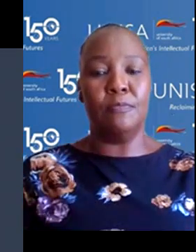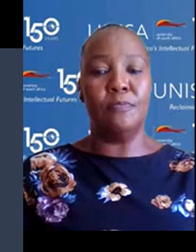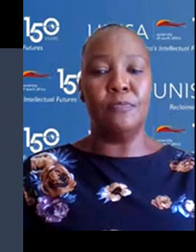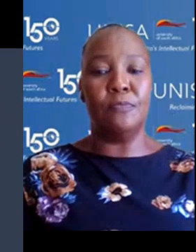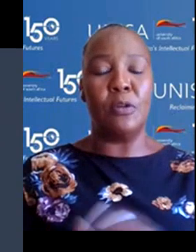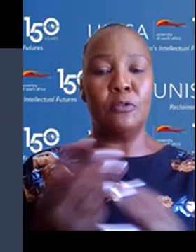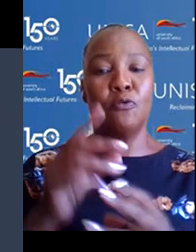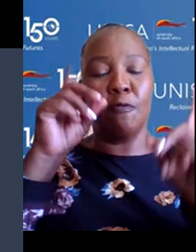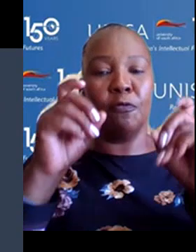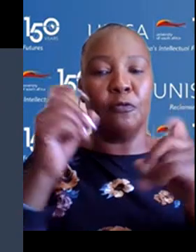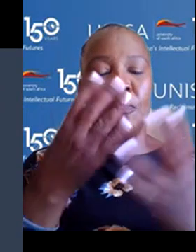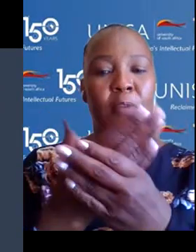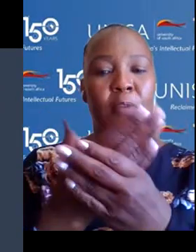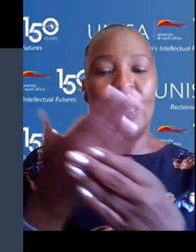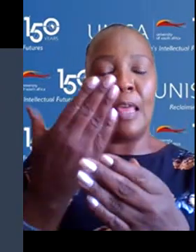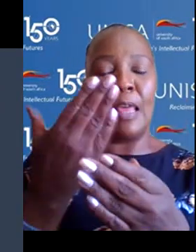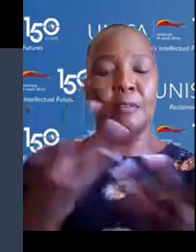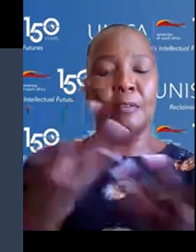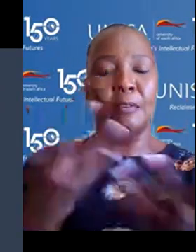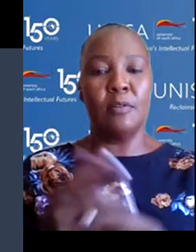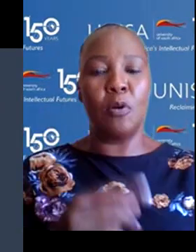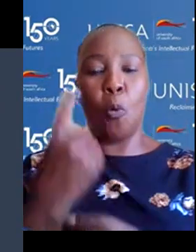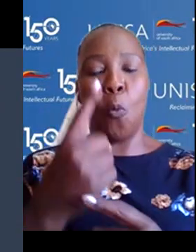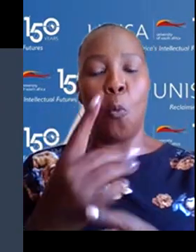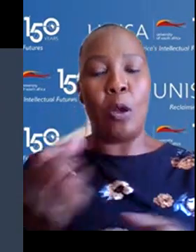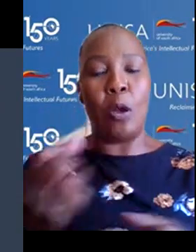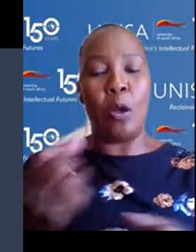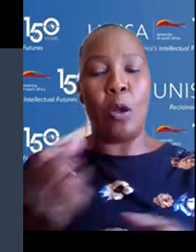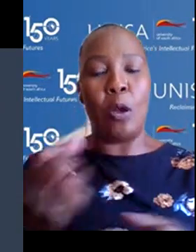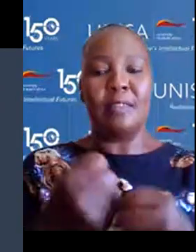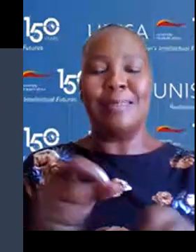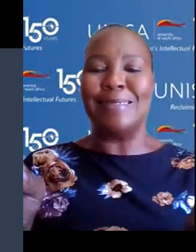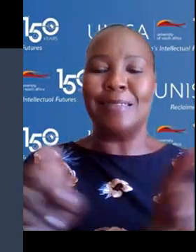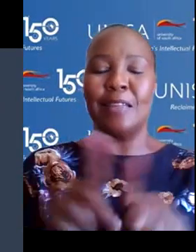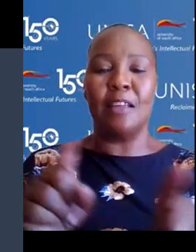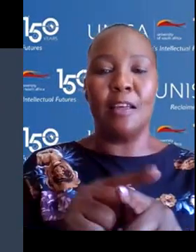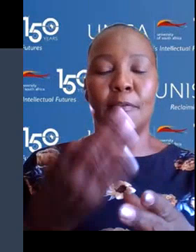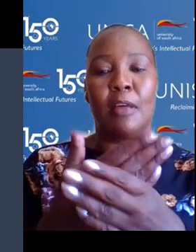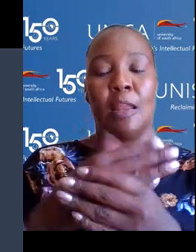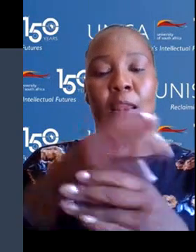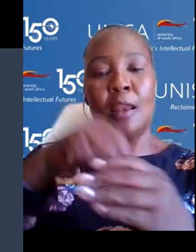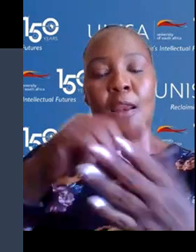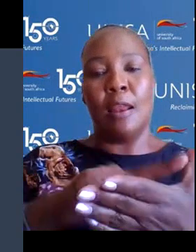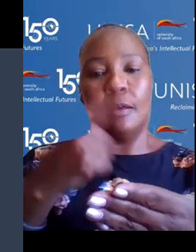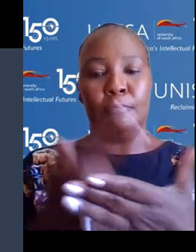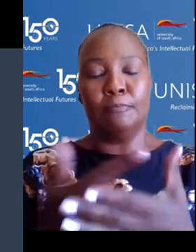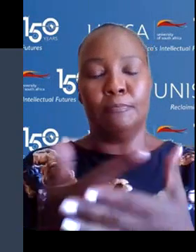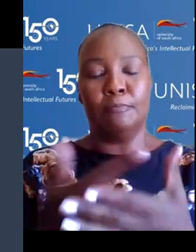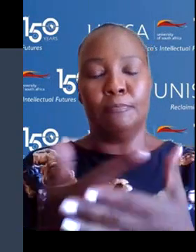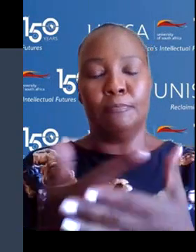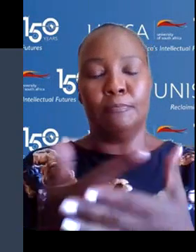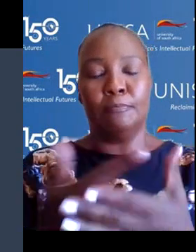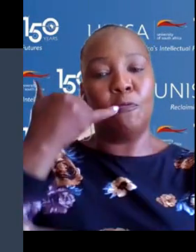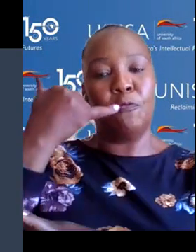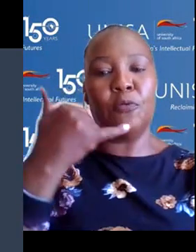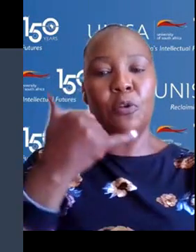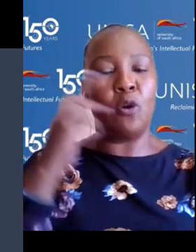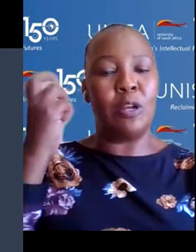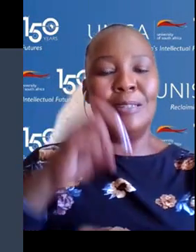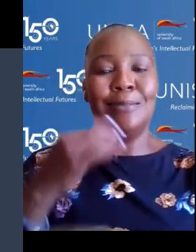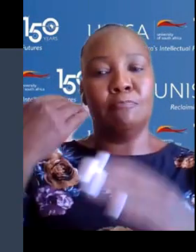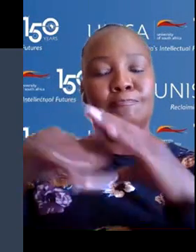PC or Mac and edit the same file on your laptop, tablet, or phone. No need to email it to yourself or